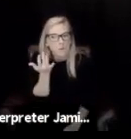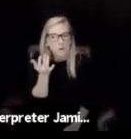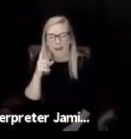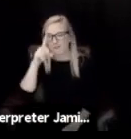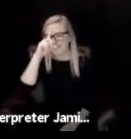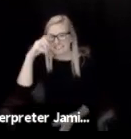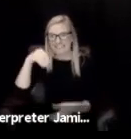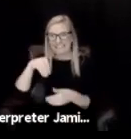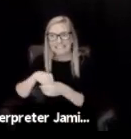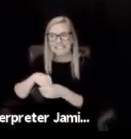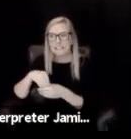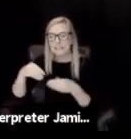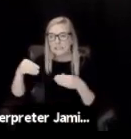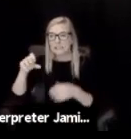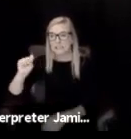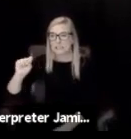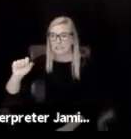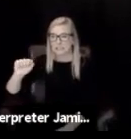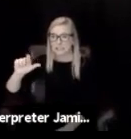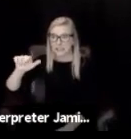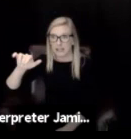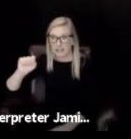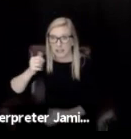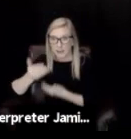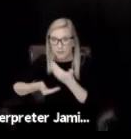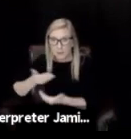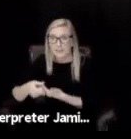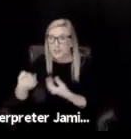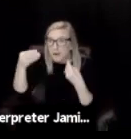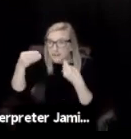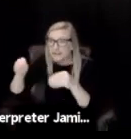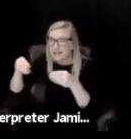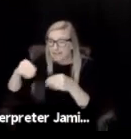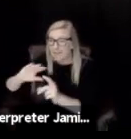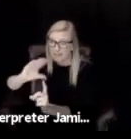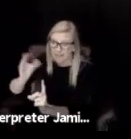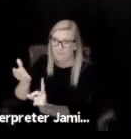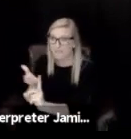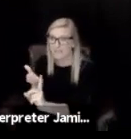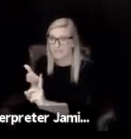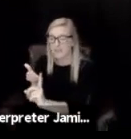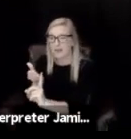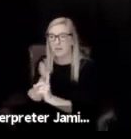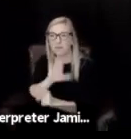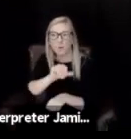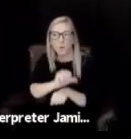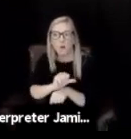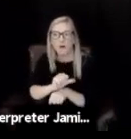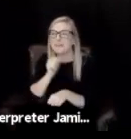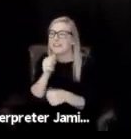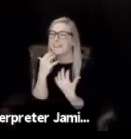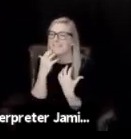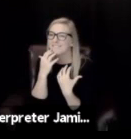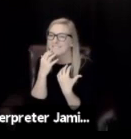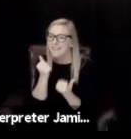sales process, you are selling them on what you do and not the value you bring